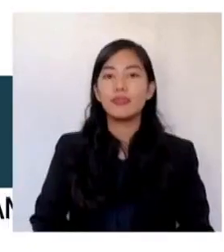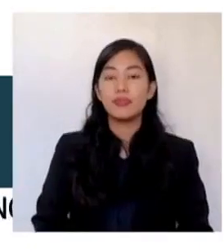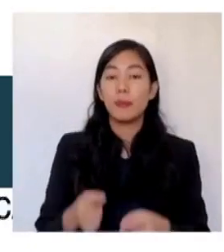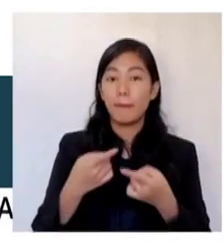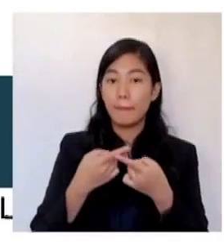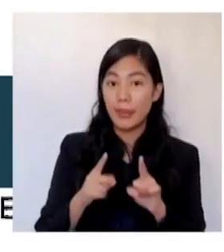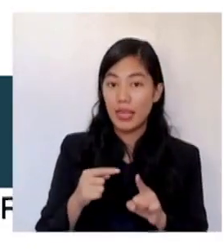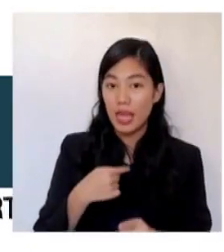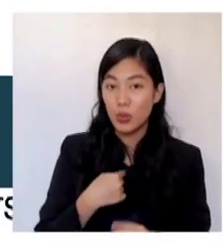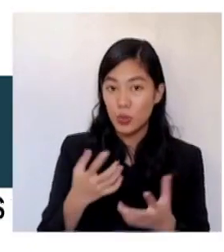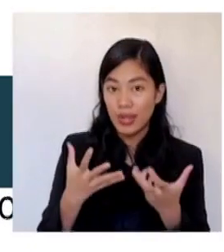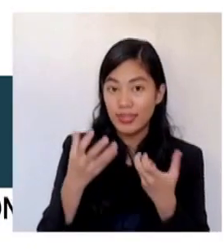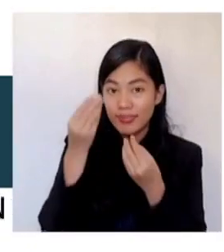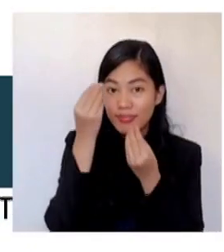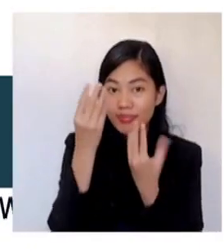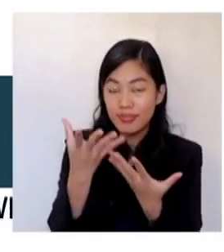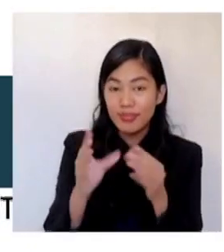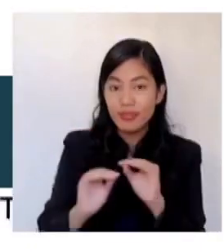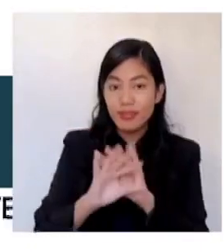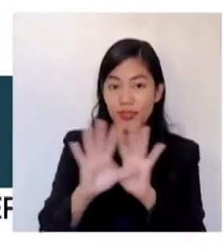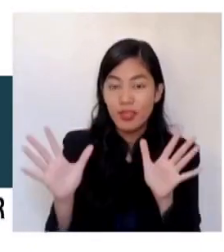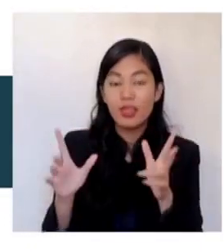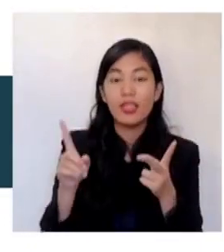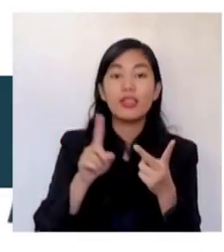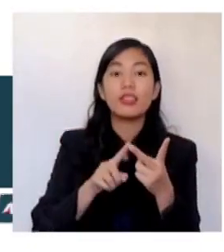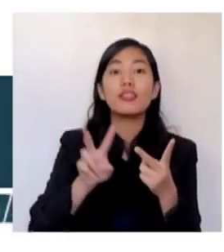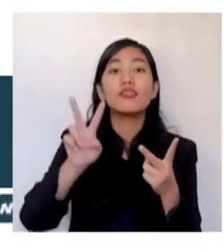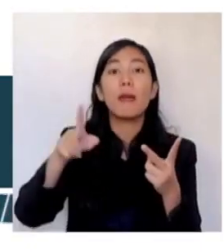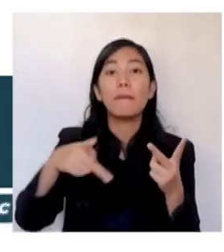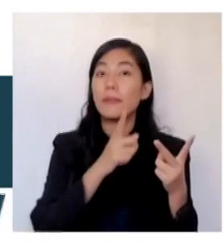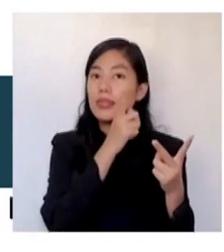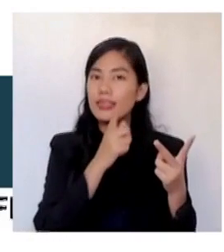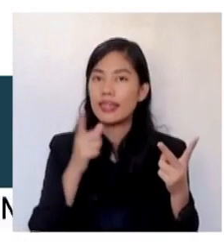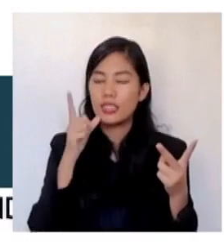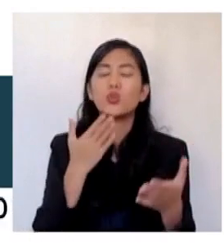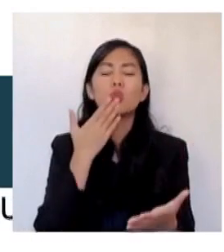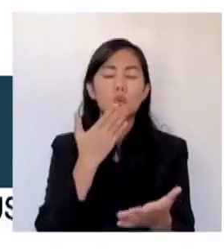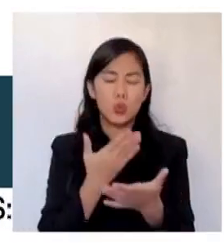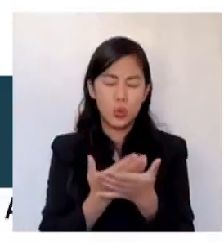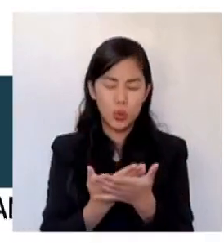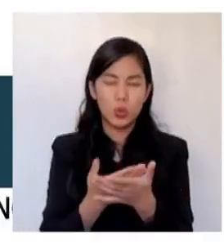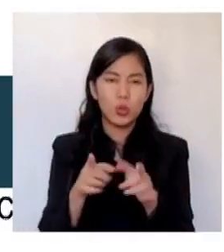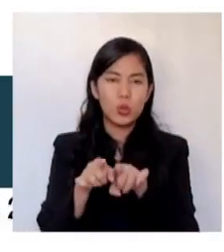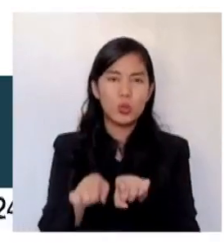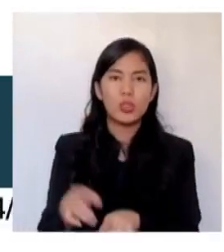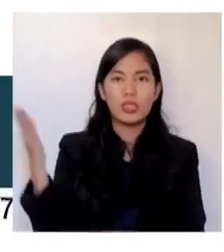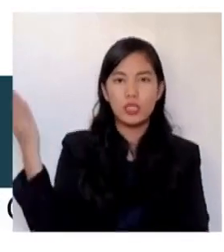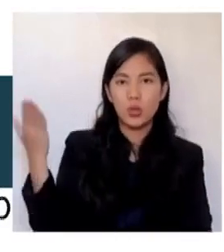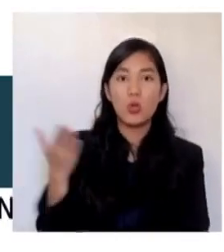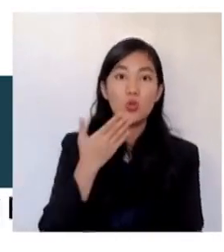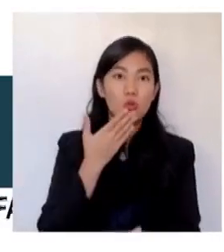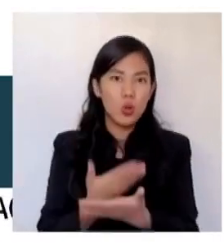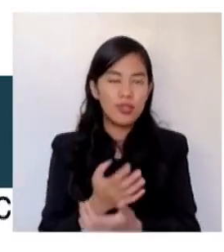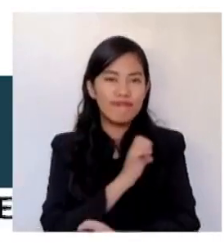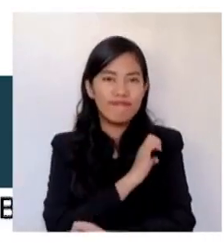that VP Lenny also did very well. Very high energy, very